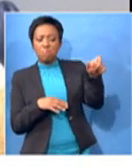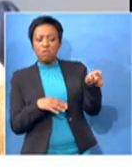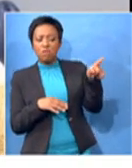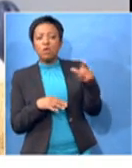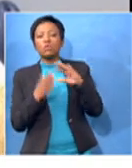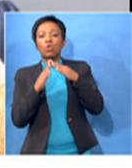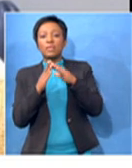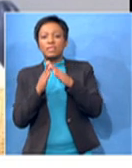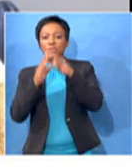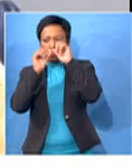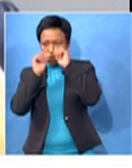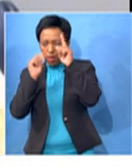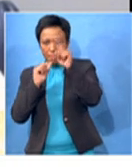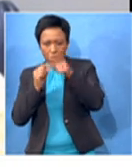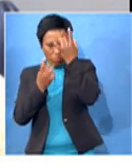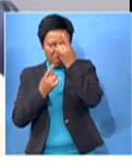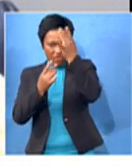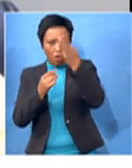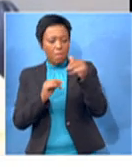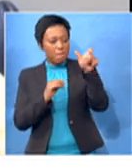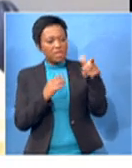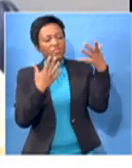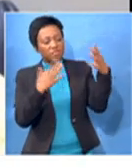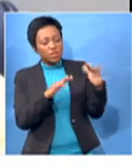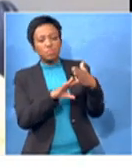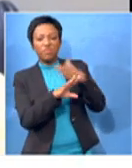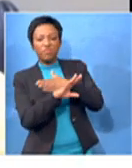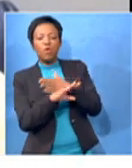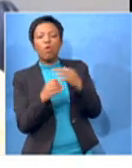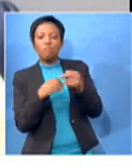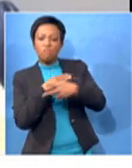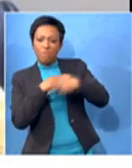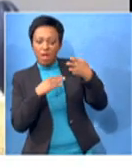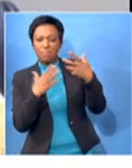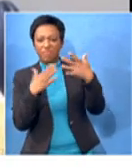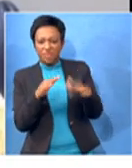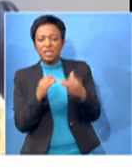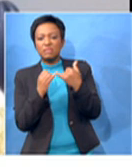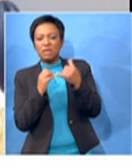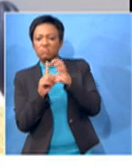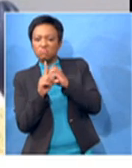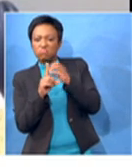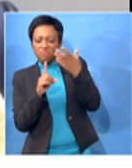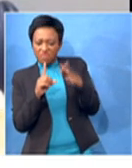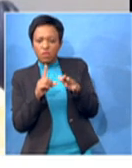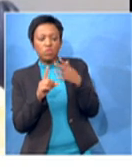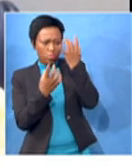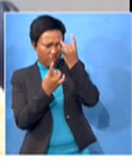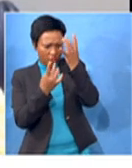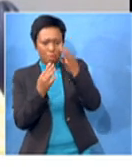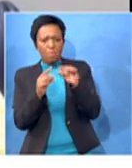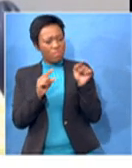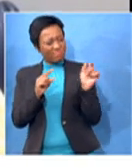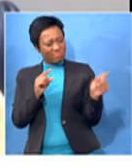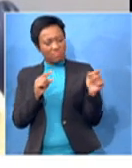community, society as a whole aware that this individual is a sex offender, and the chances are we now need to conduct ourselves